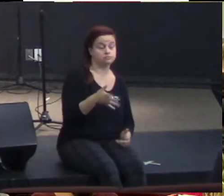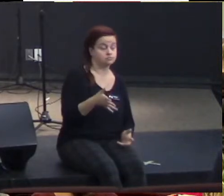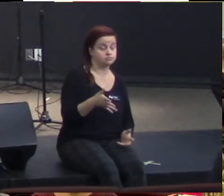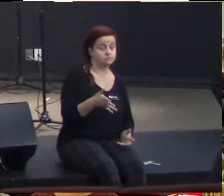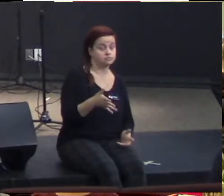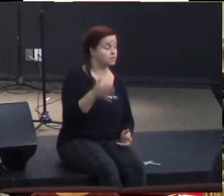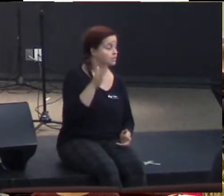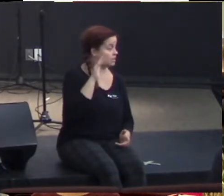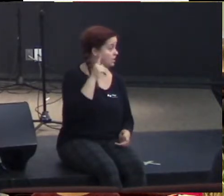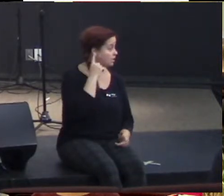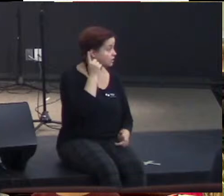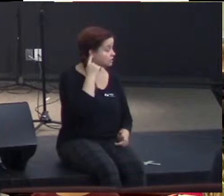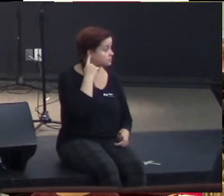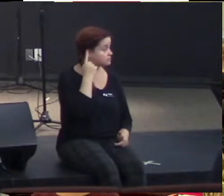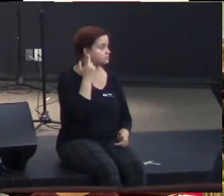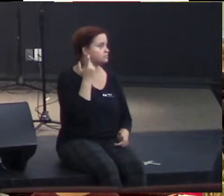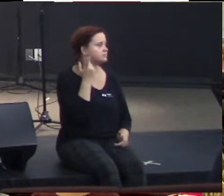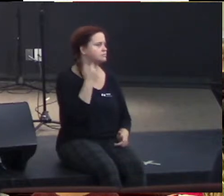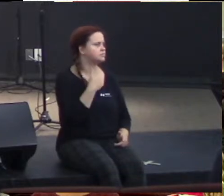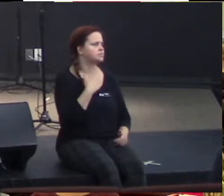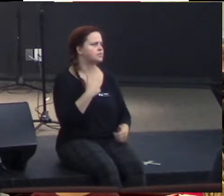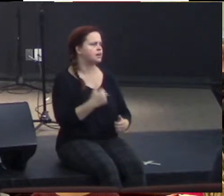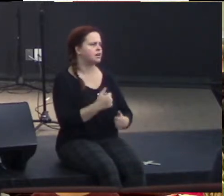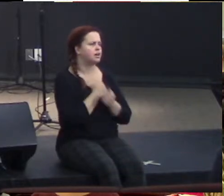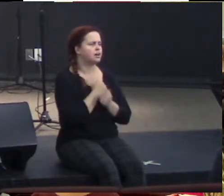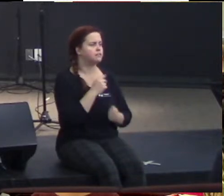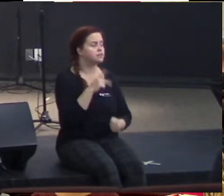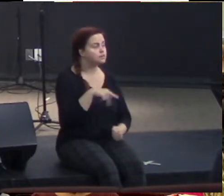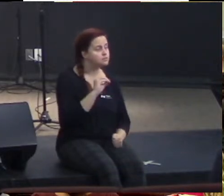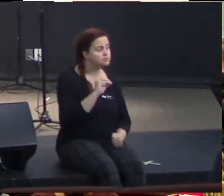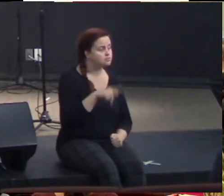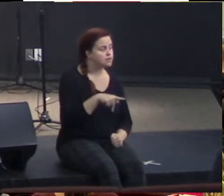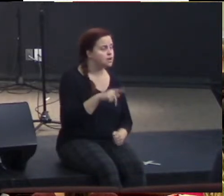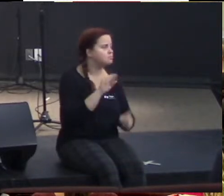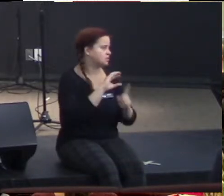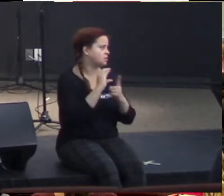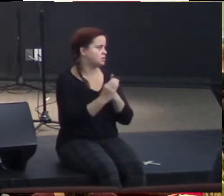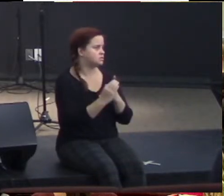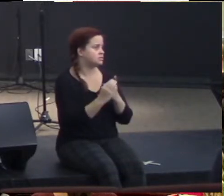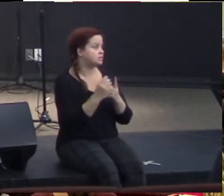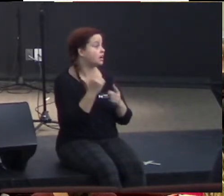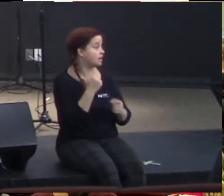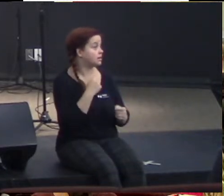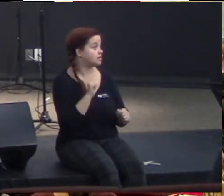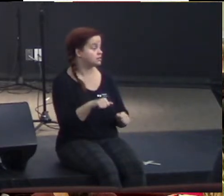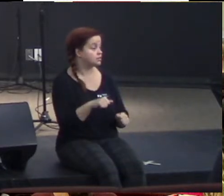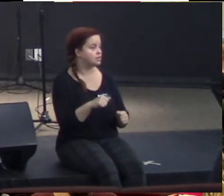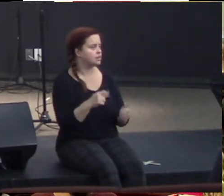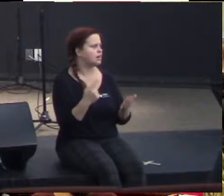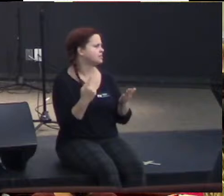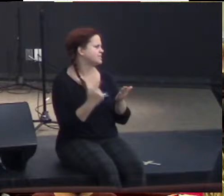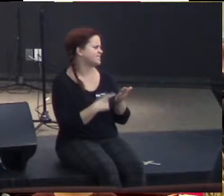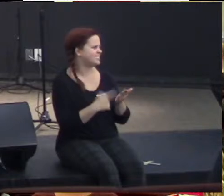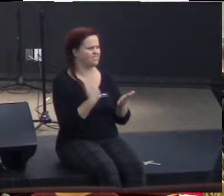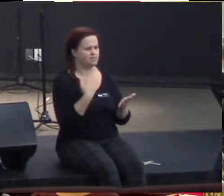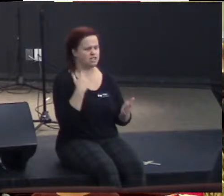Hey, listen, I love pop culture, I do. But sometimes I'm like, y'all don't know what you're